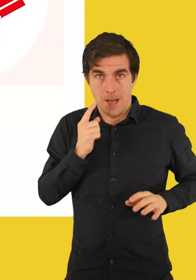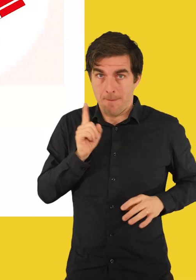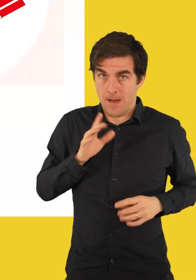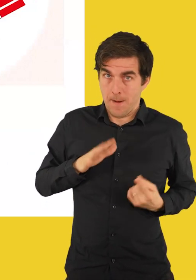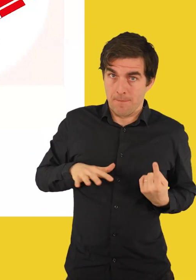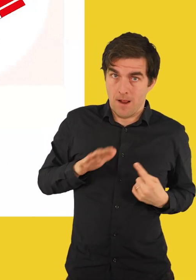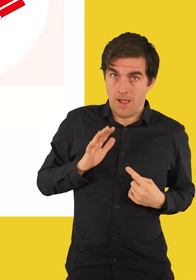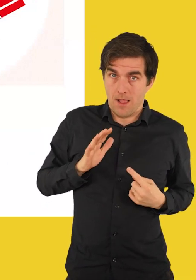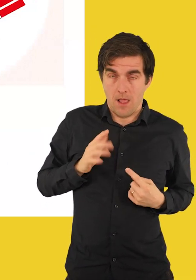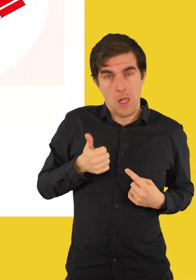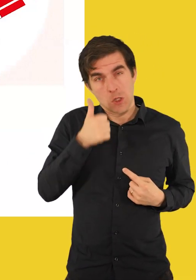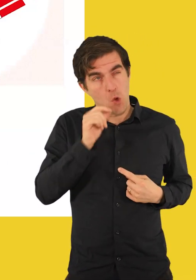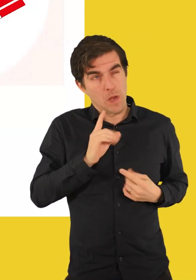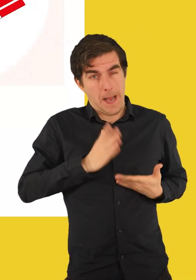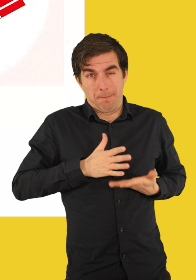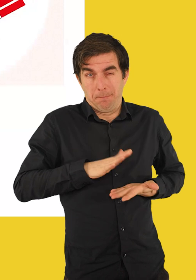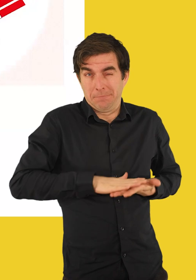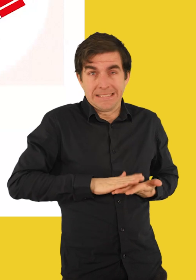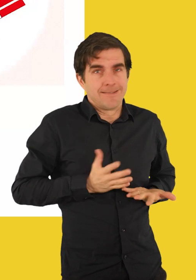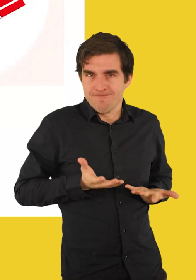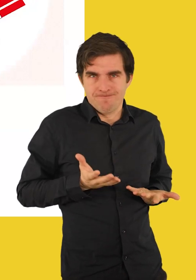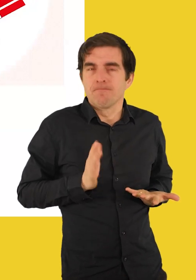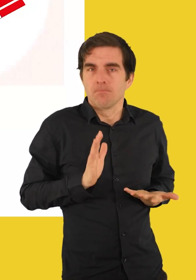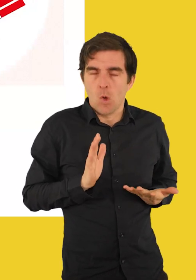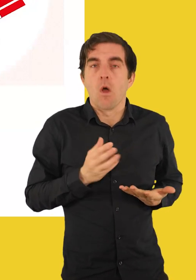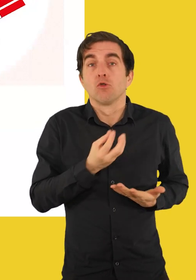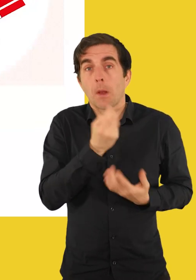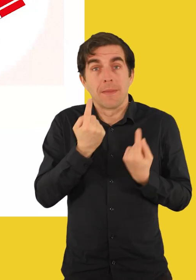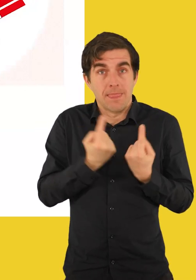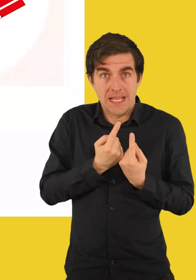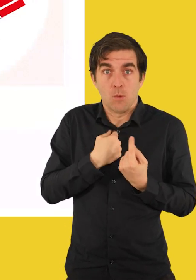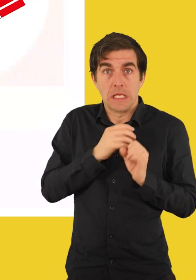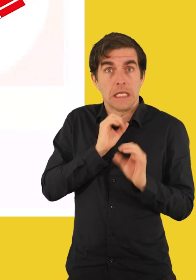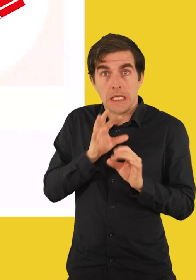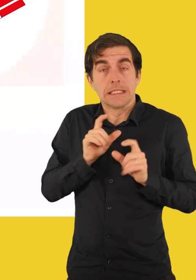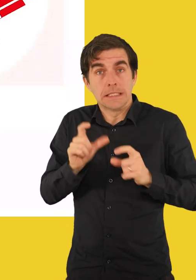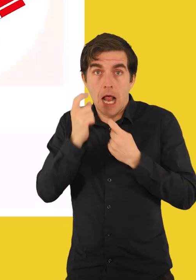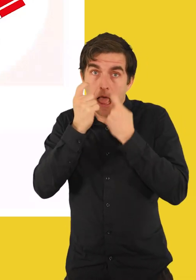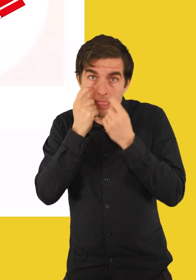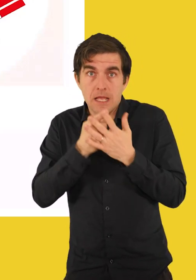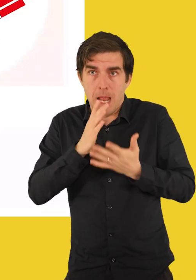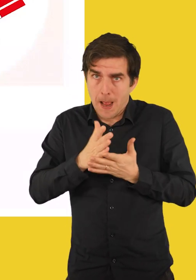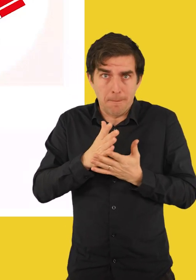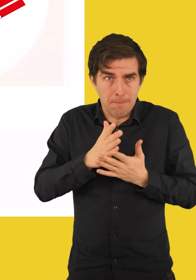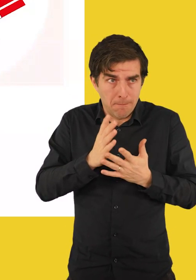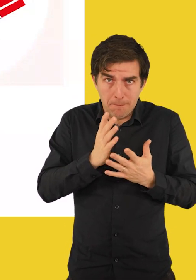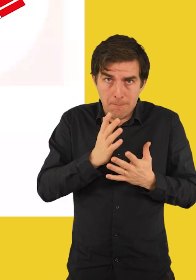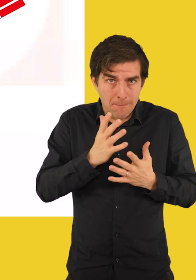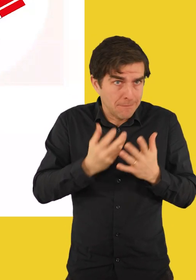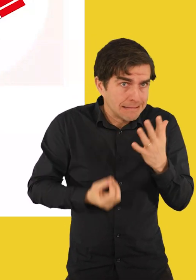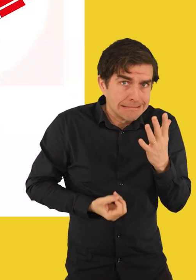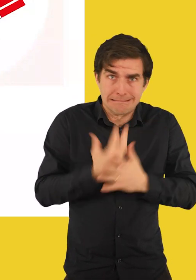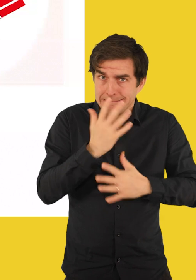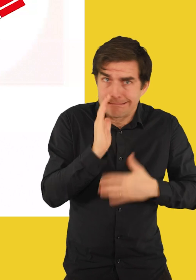people don't always know yet what that would mean. So for some of these things, we're also still thinking about what it would mean to really implement the